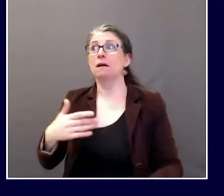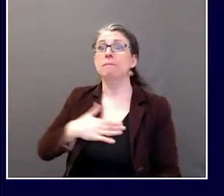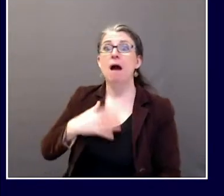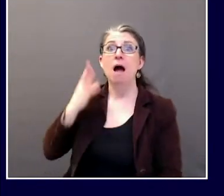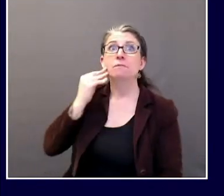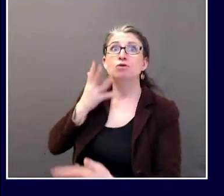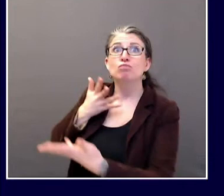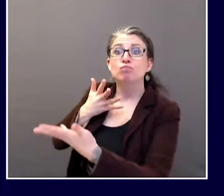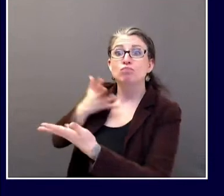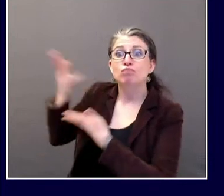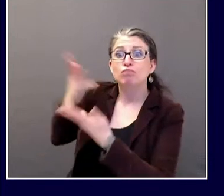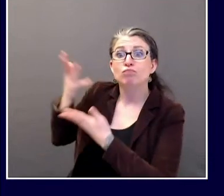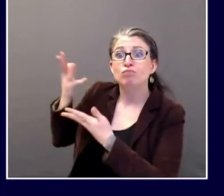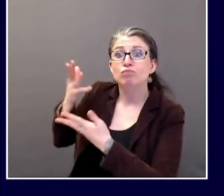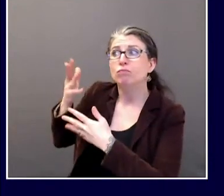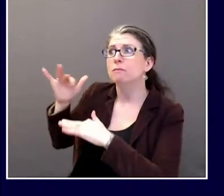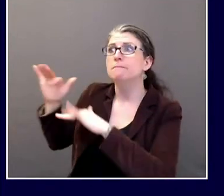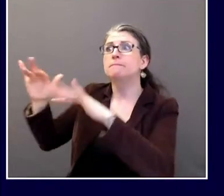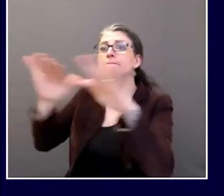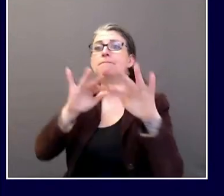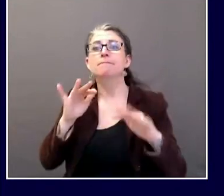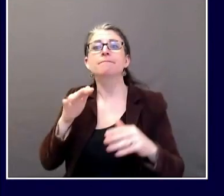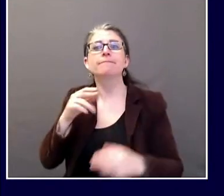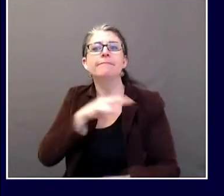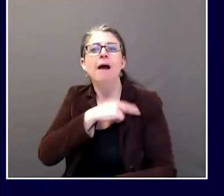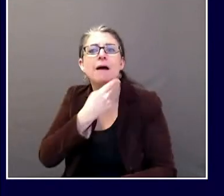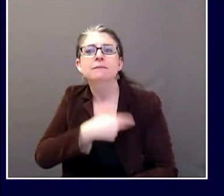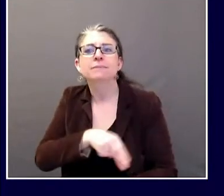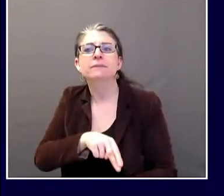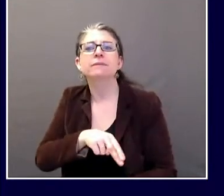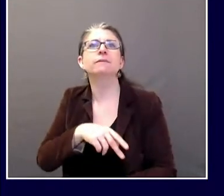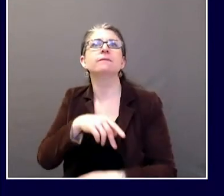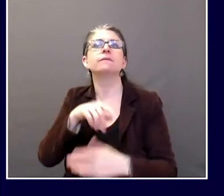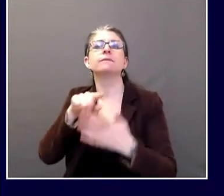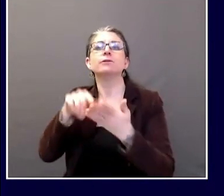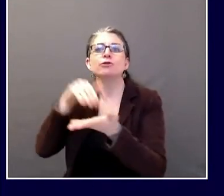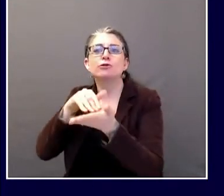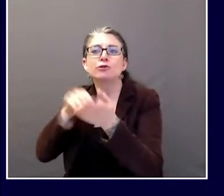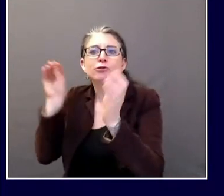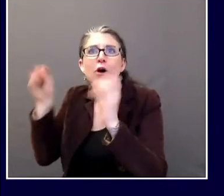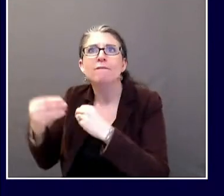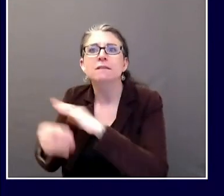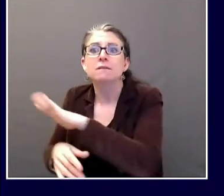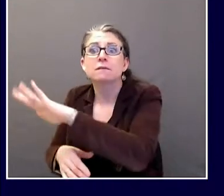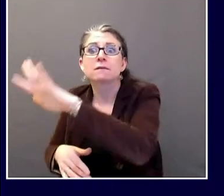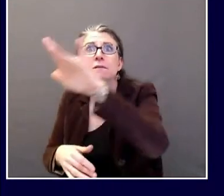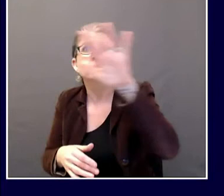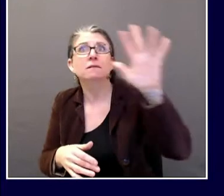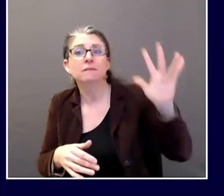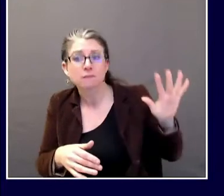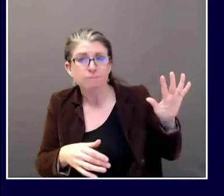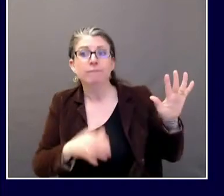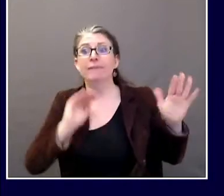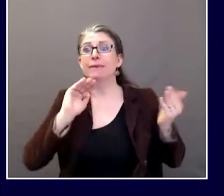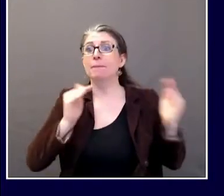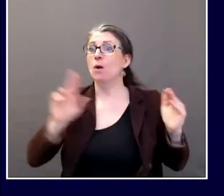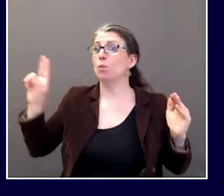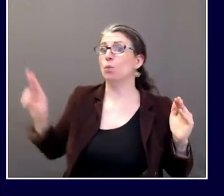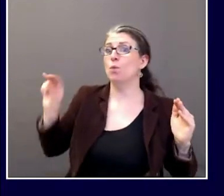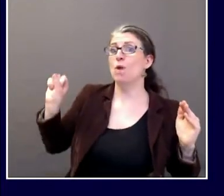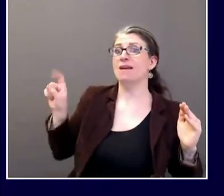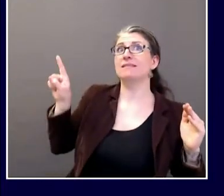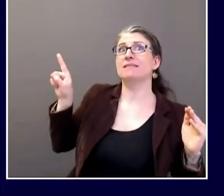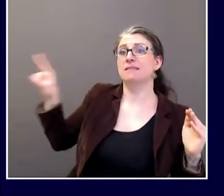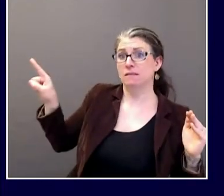in our weekly allotment, we stand ready to get those shots into arms. So we applaud the administration for thinking